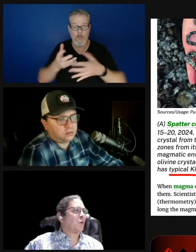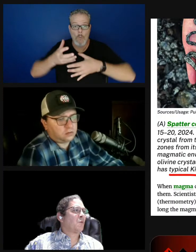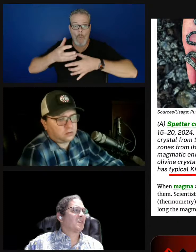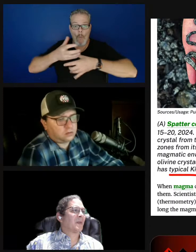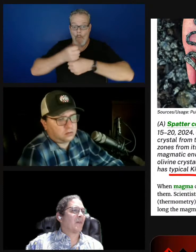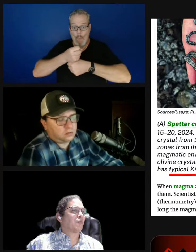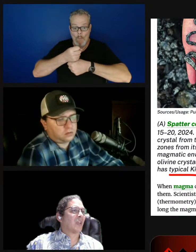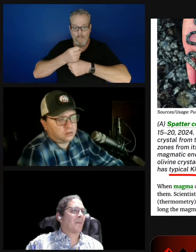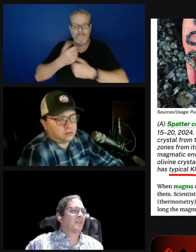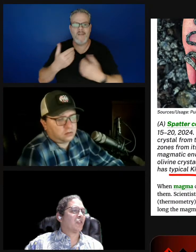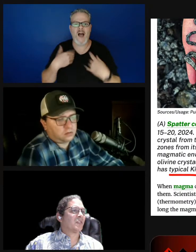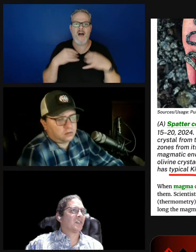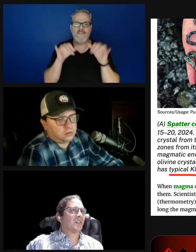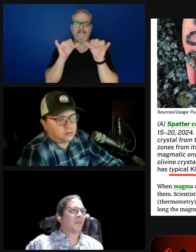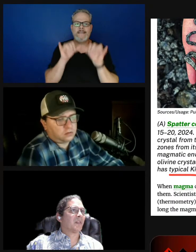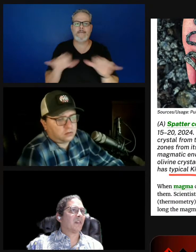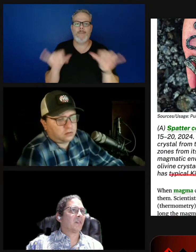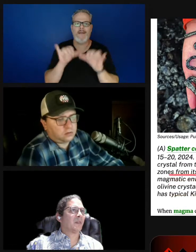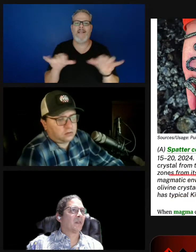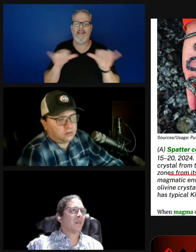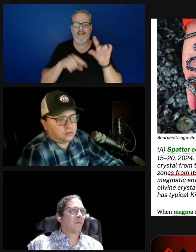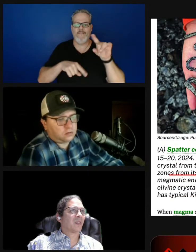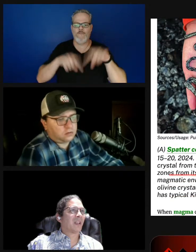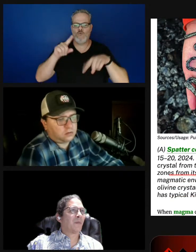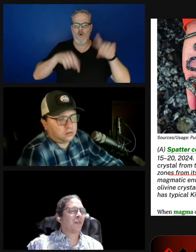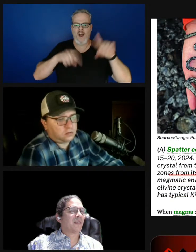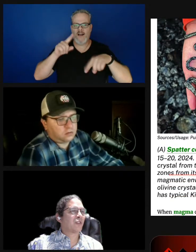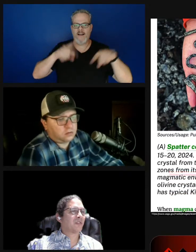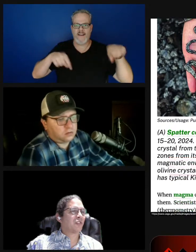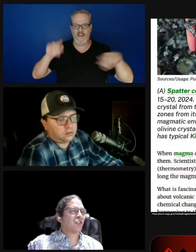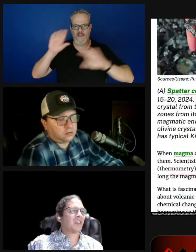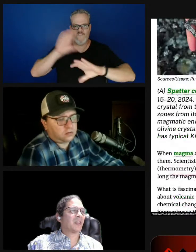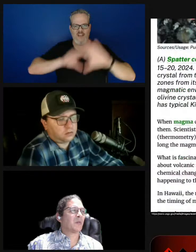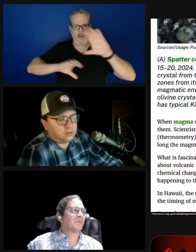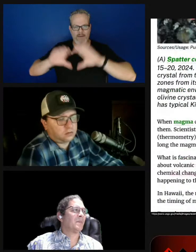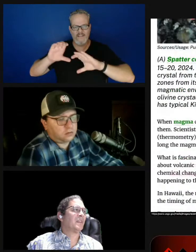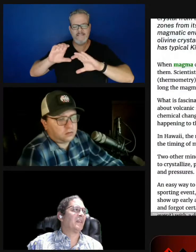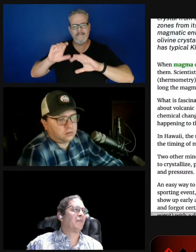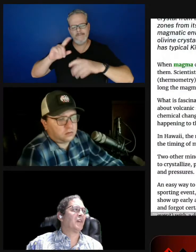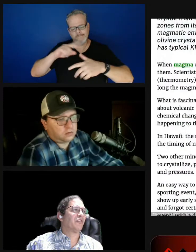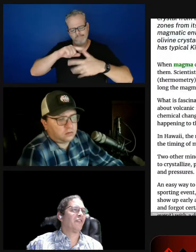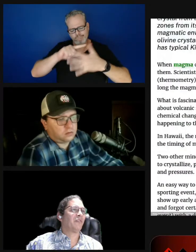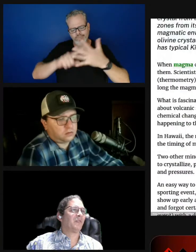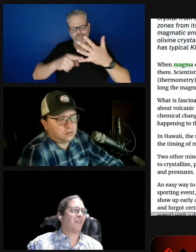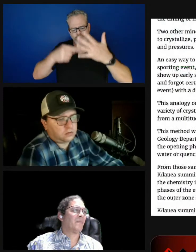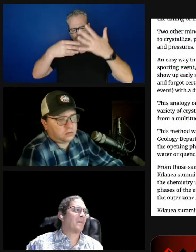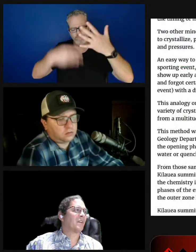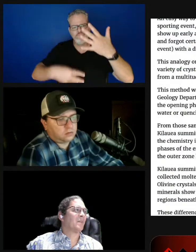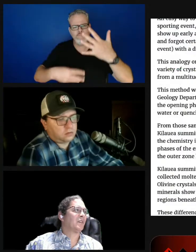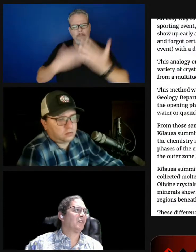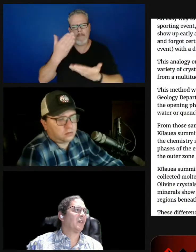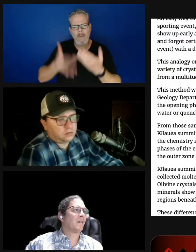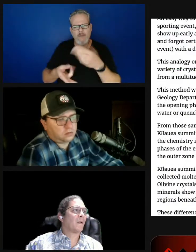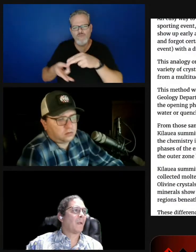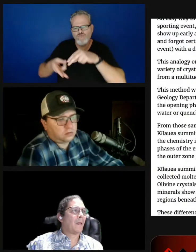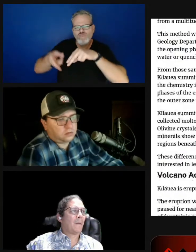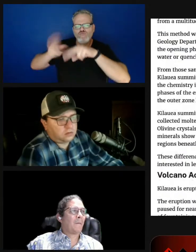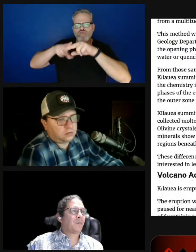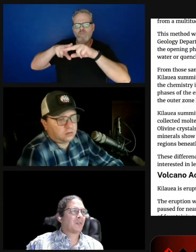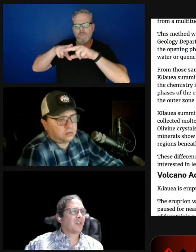have typical summit eruption compositions in the summit, right? But with a couple different textures suggesting there was maybe an influx of magma coming into